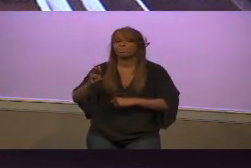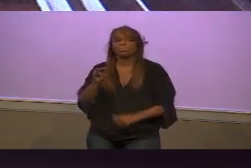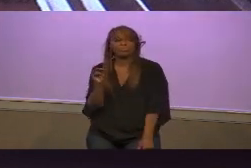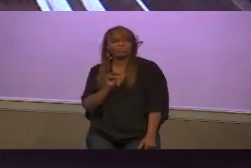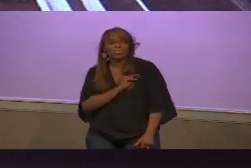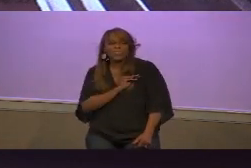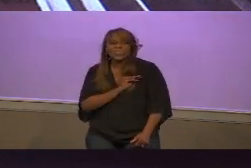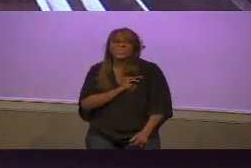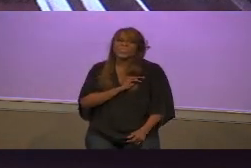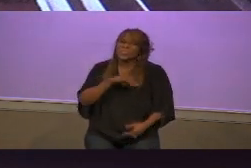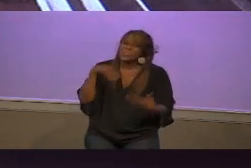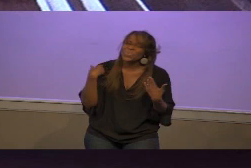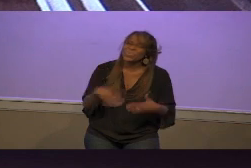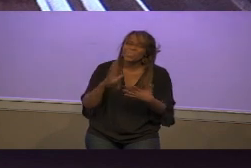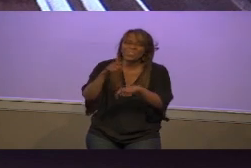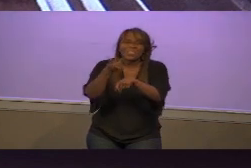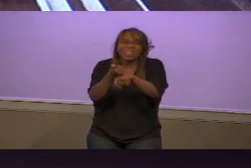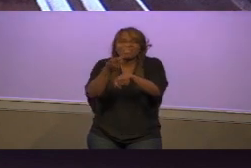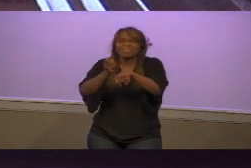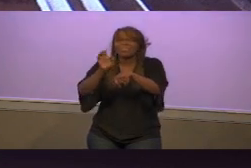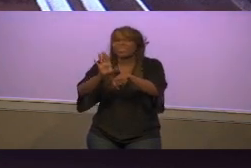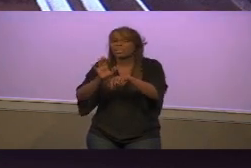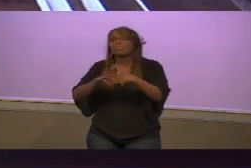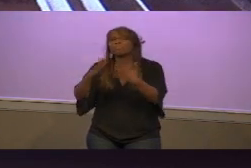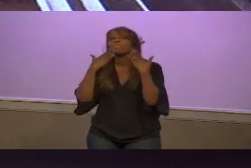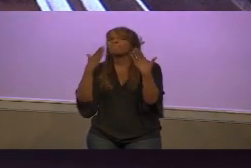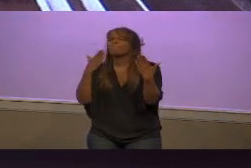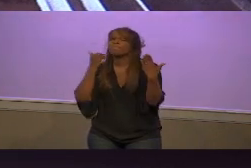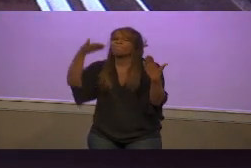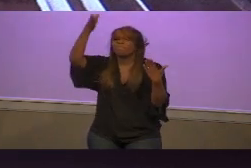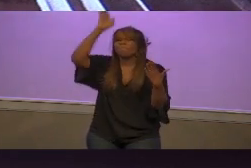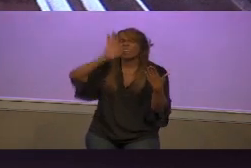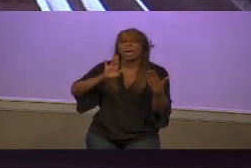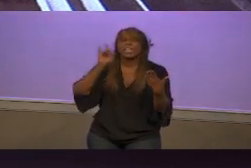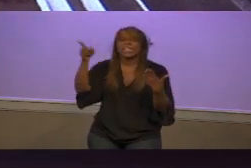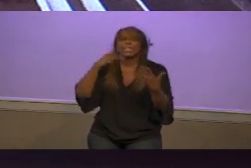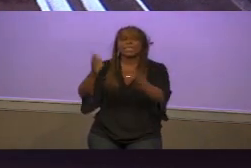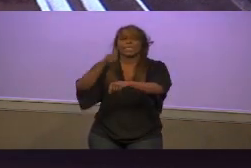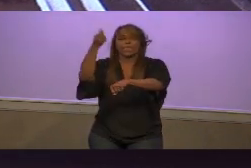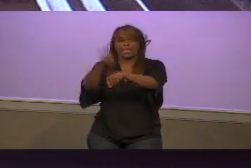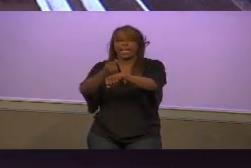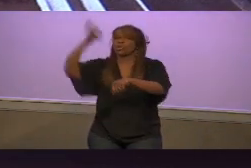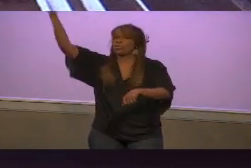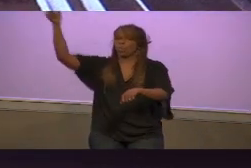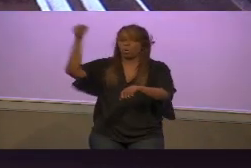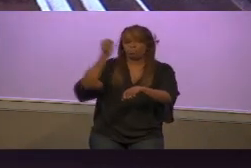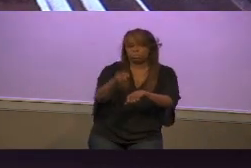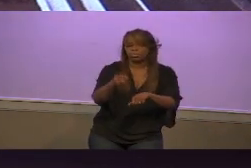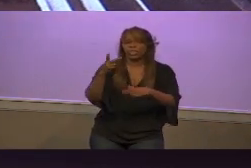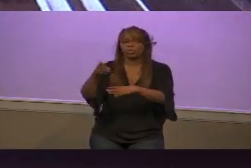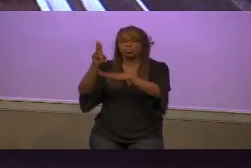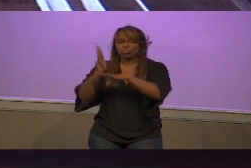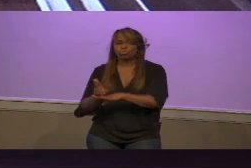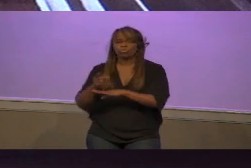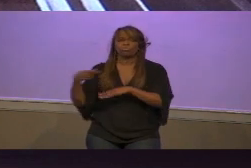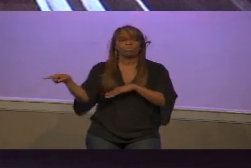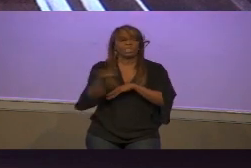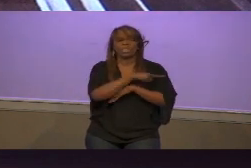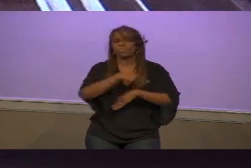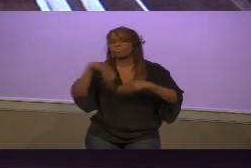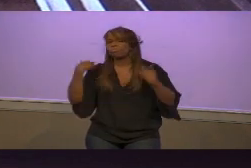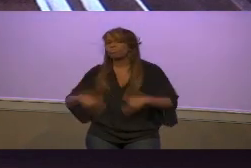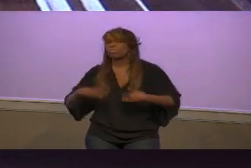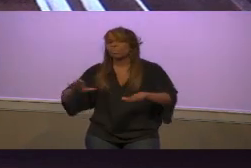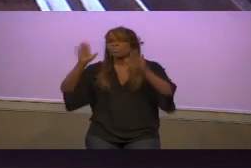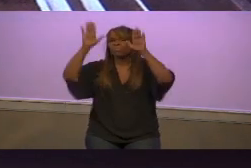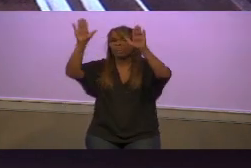by the Reverend Dr. Lloyd T. McGriff. We thank you that you have made him the set man of this house, and you're using him in a